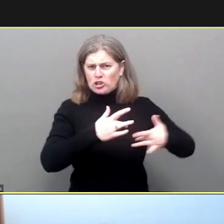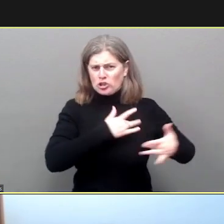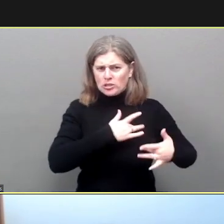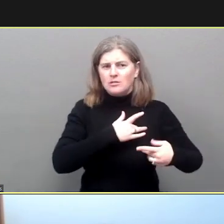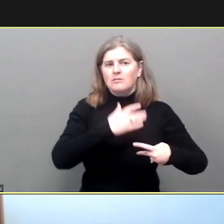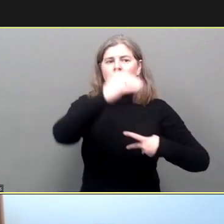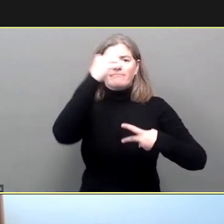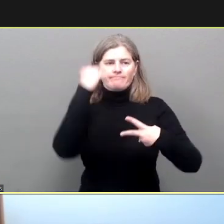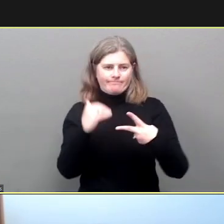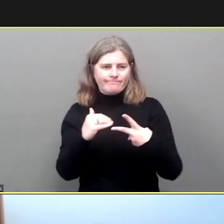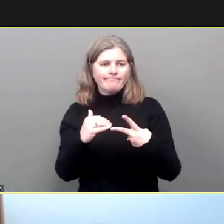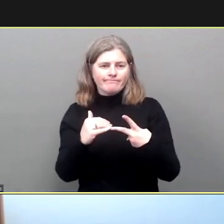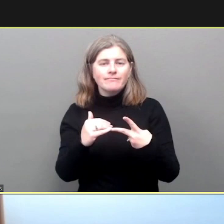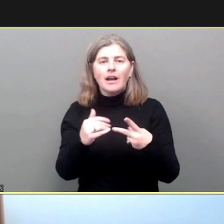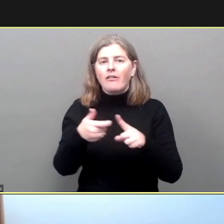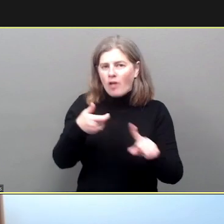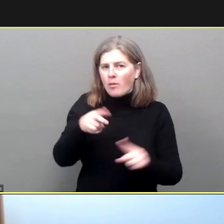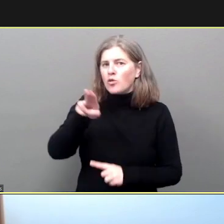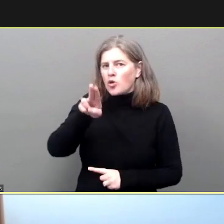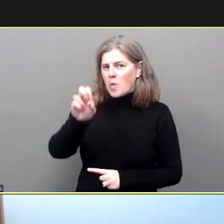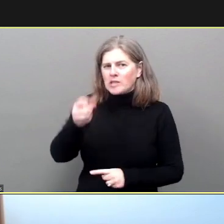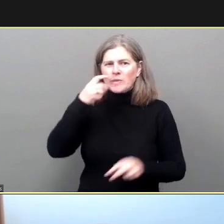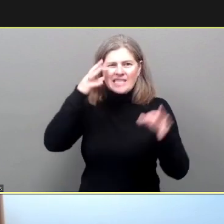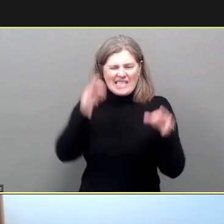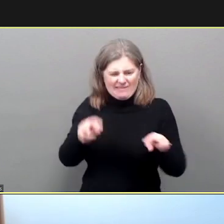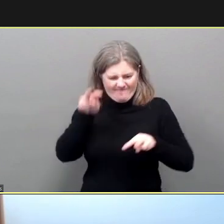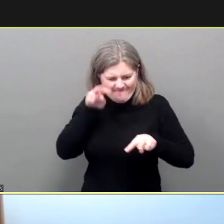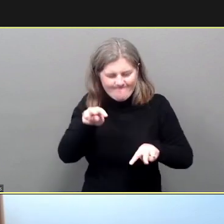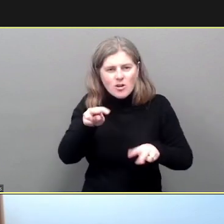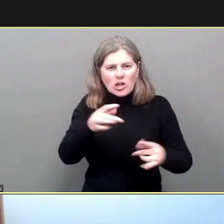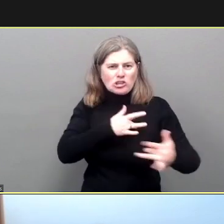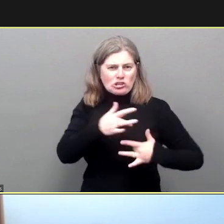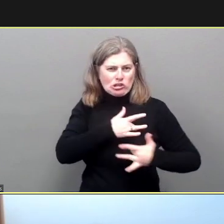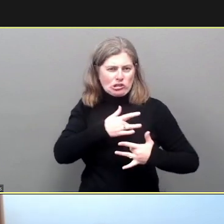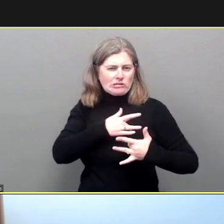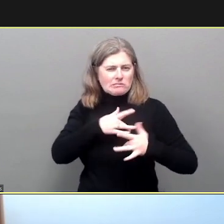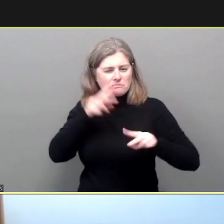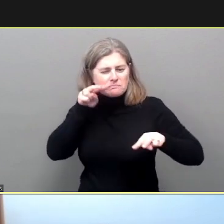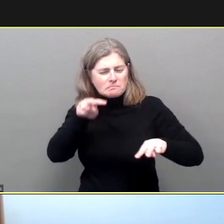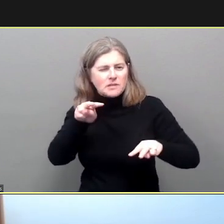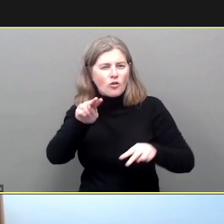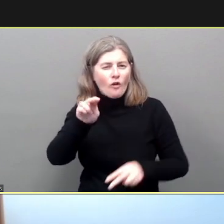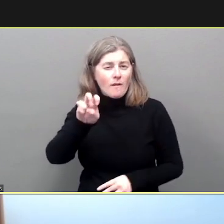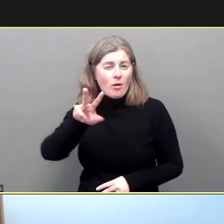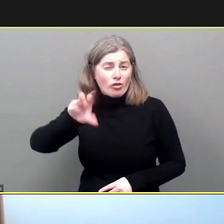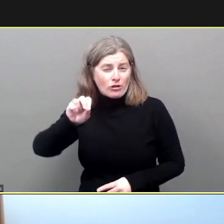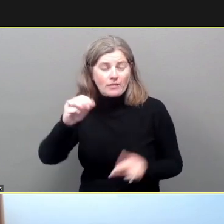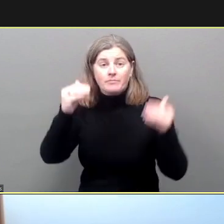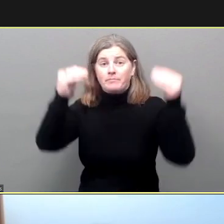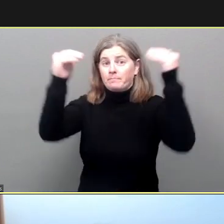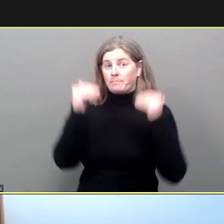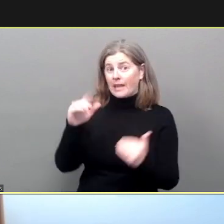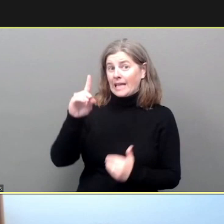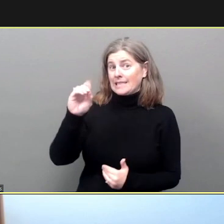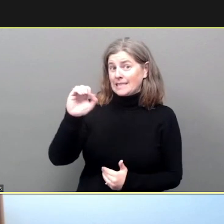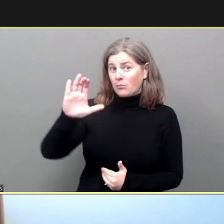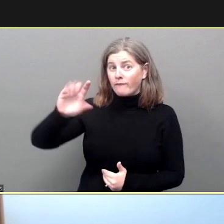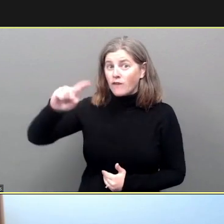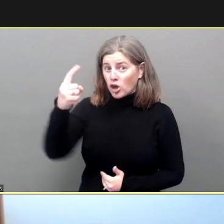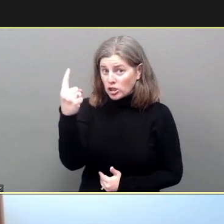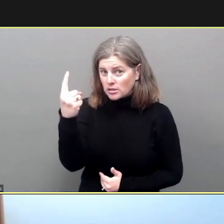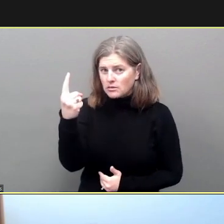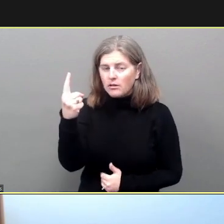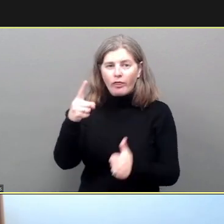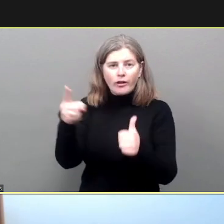a variant of concern by the United States on November 30th. On December 1st, the first case of